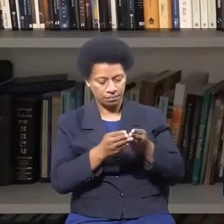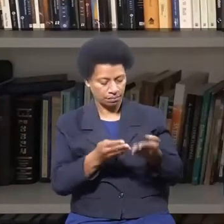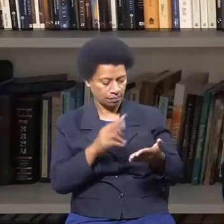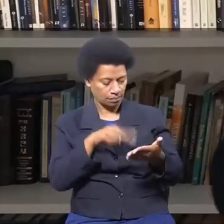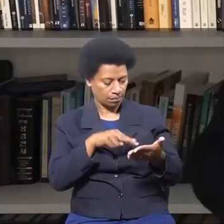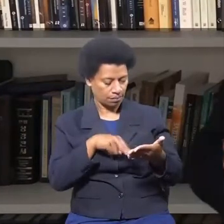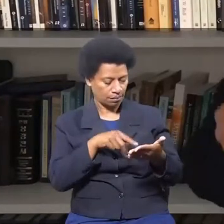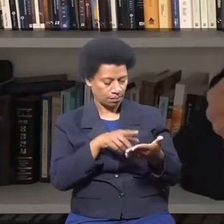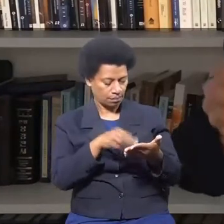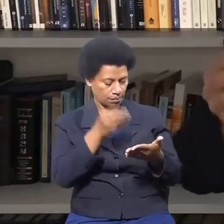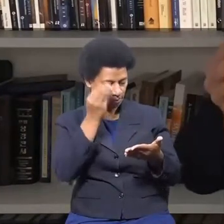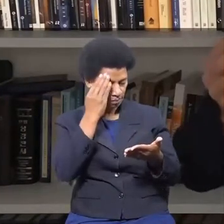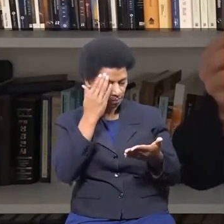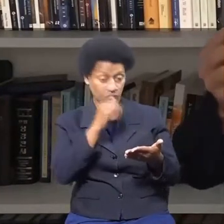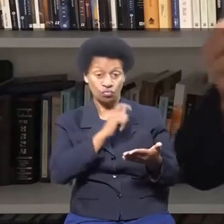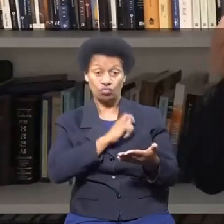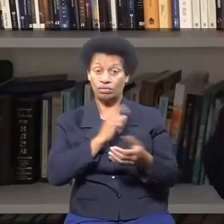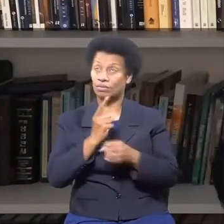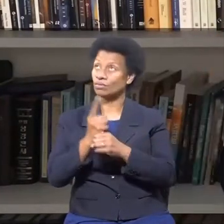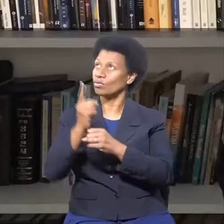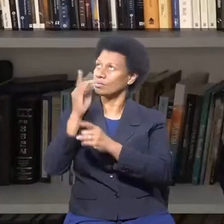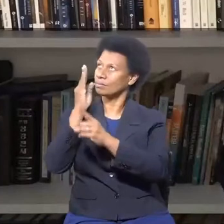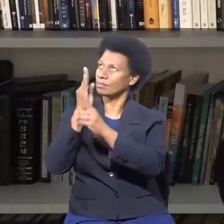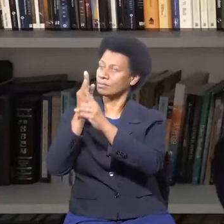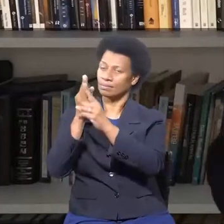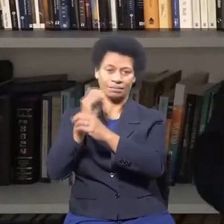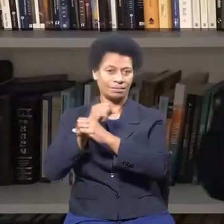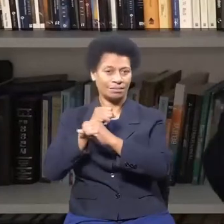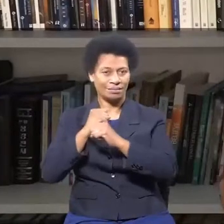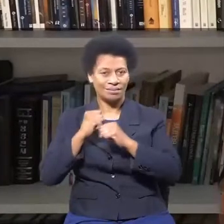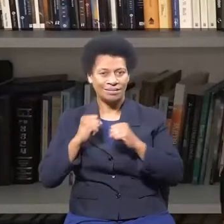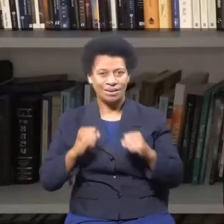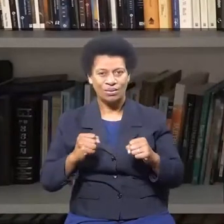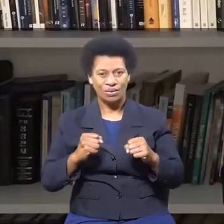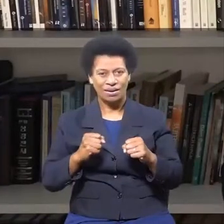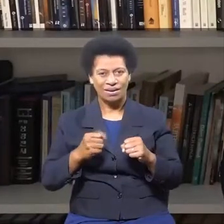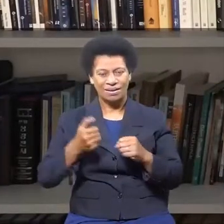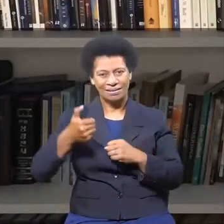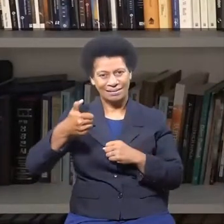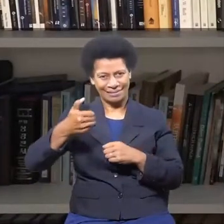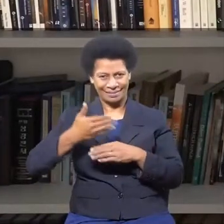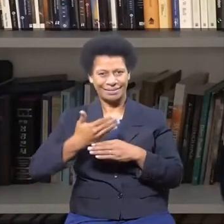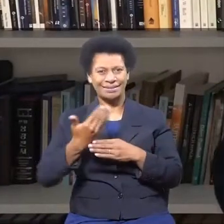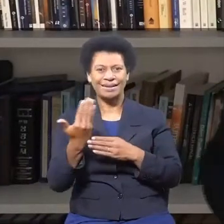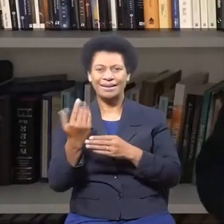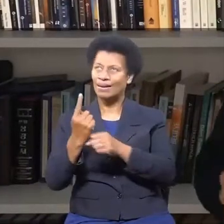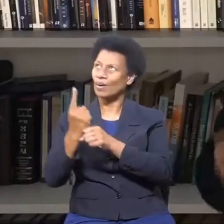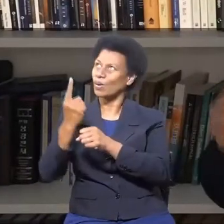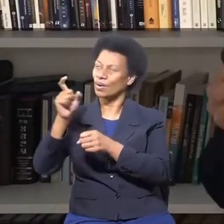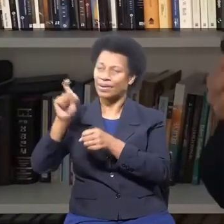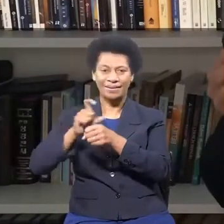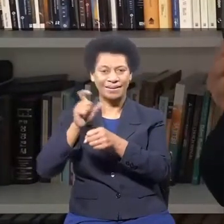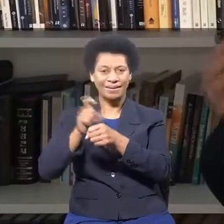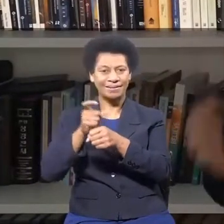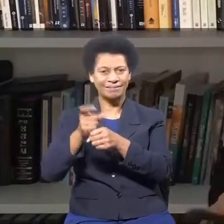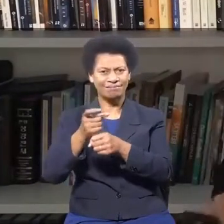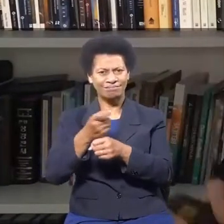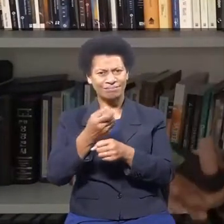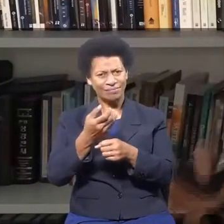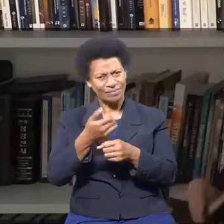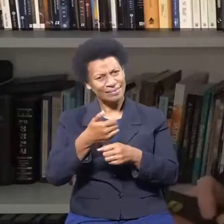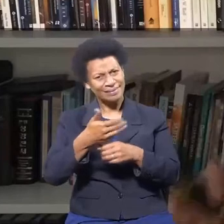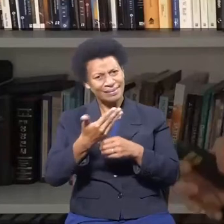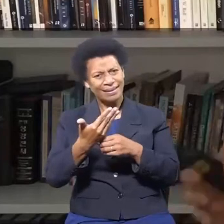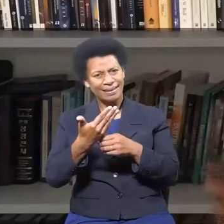in a God who has the power to create this world in 6 literal days, and to